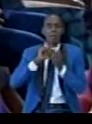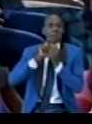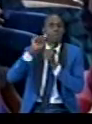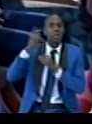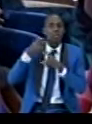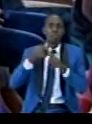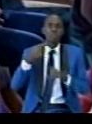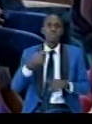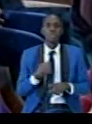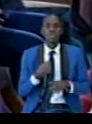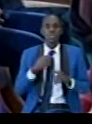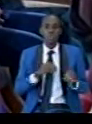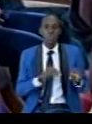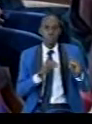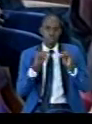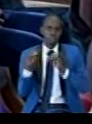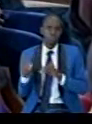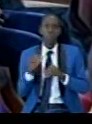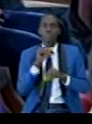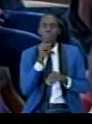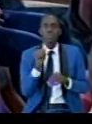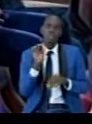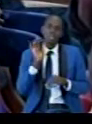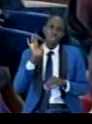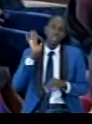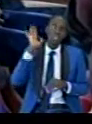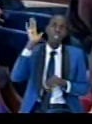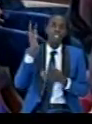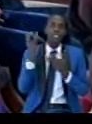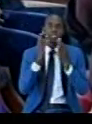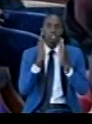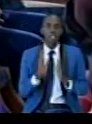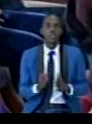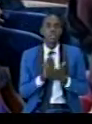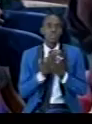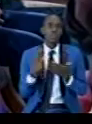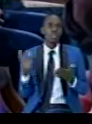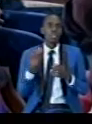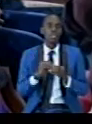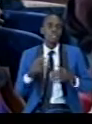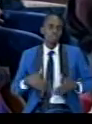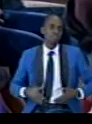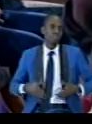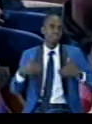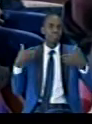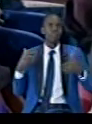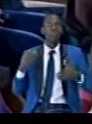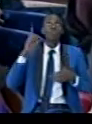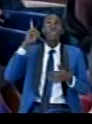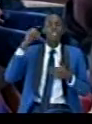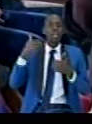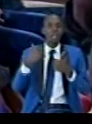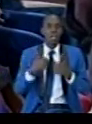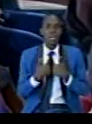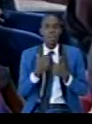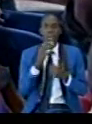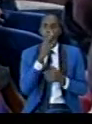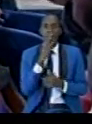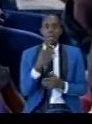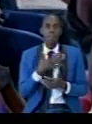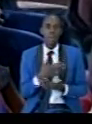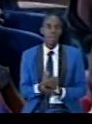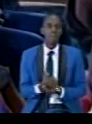me. Put not thy servant away in anger. Thou hast been